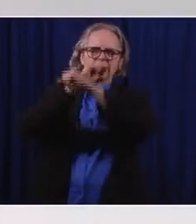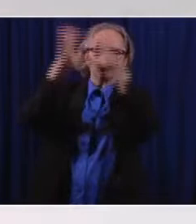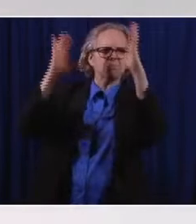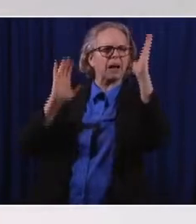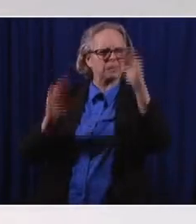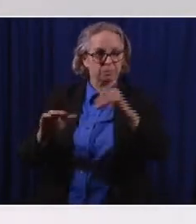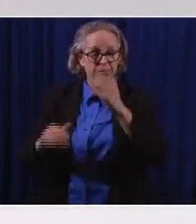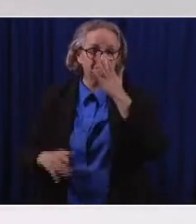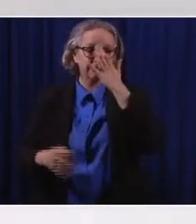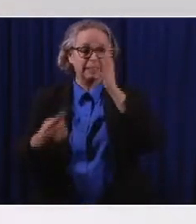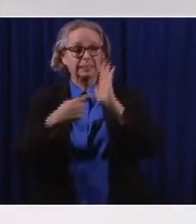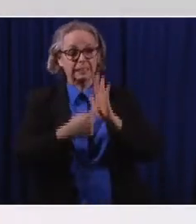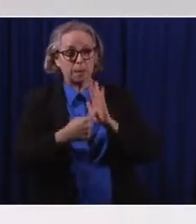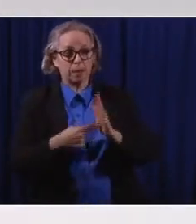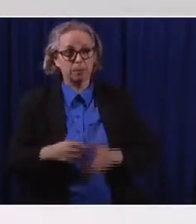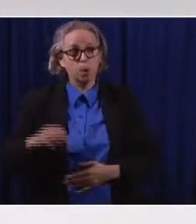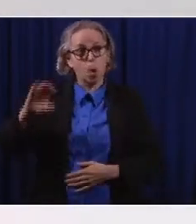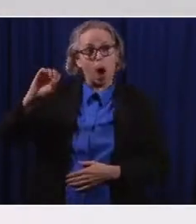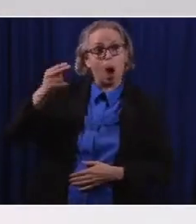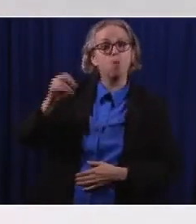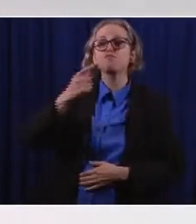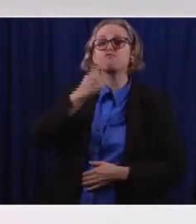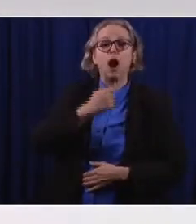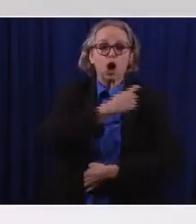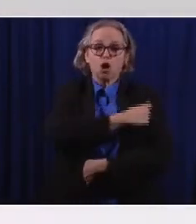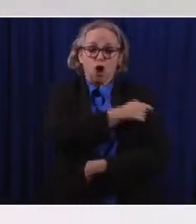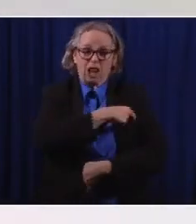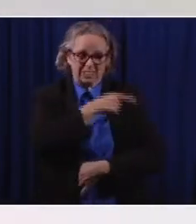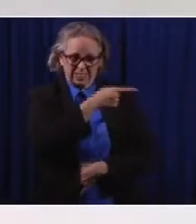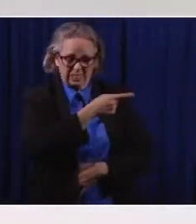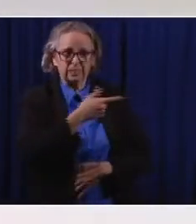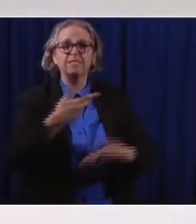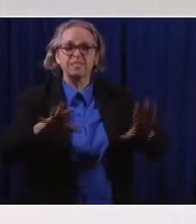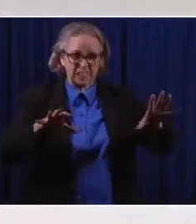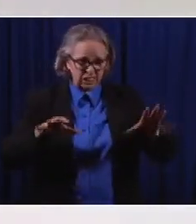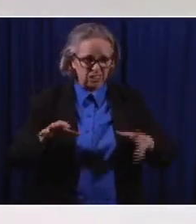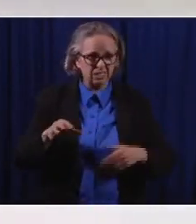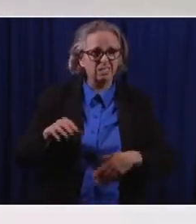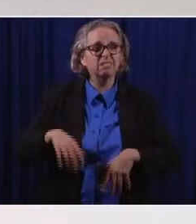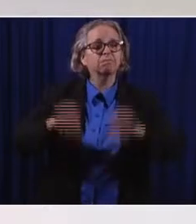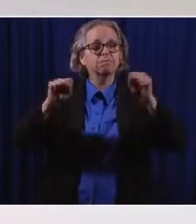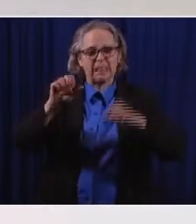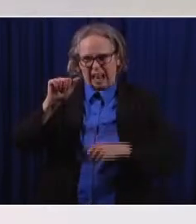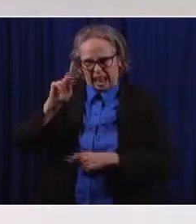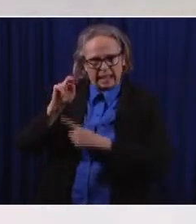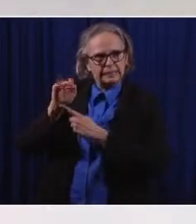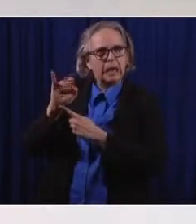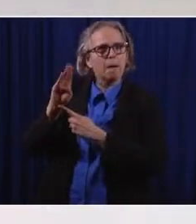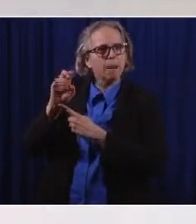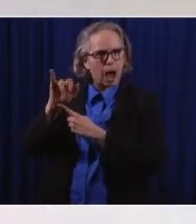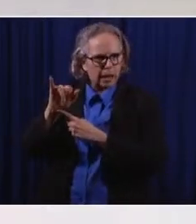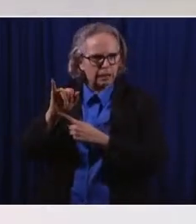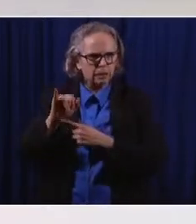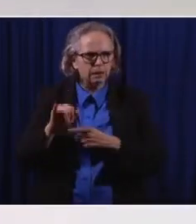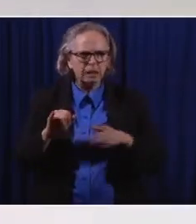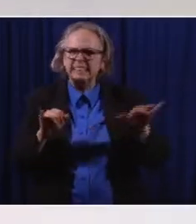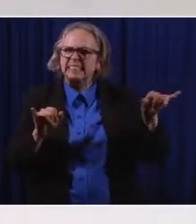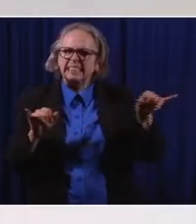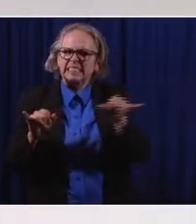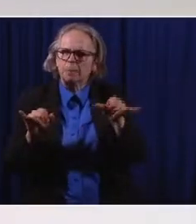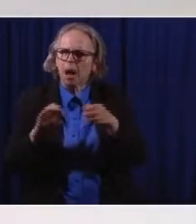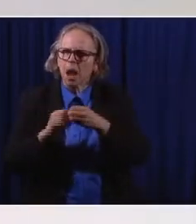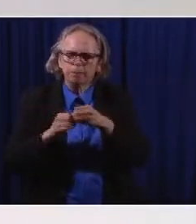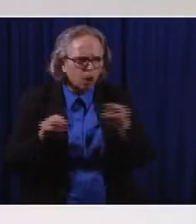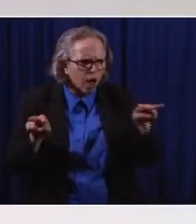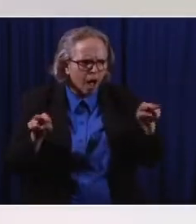is reporting among antibody prevalence among blood donors. And just this week, CDC released findings from a large seroprevalence study